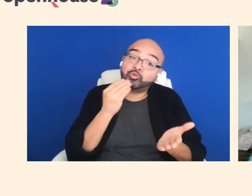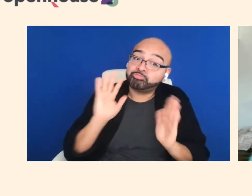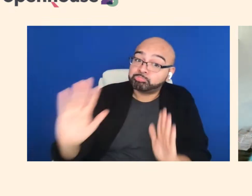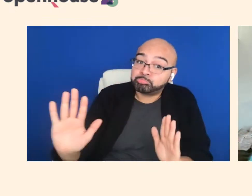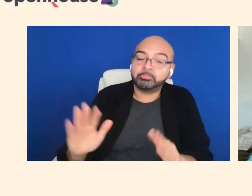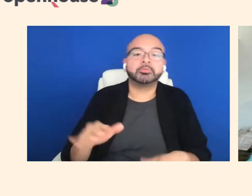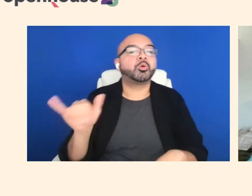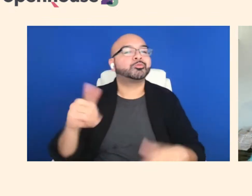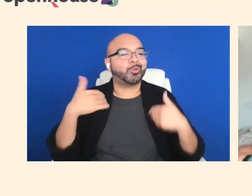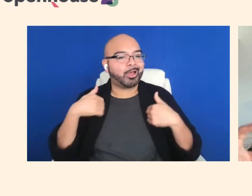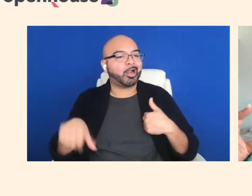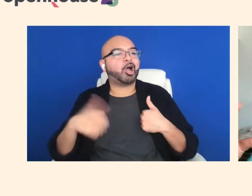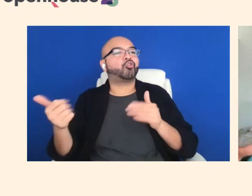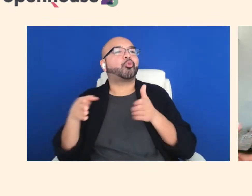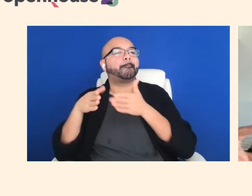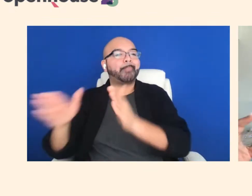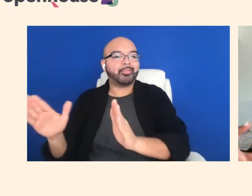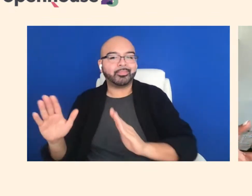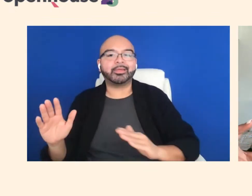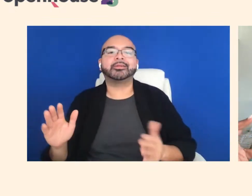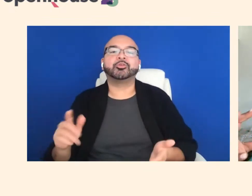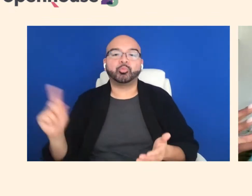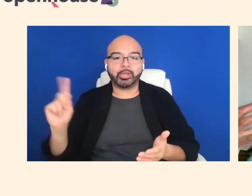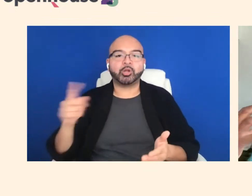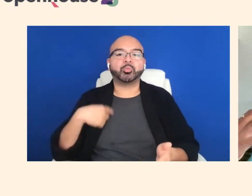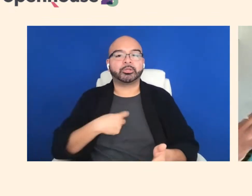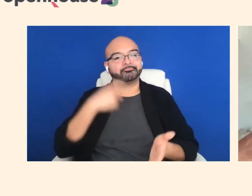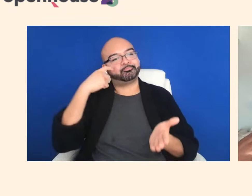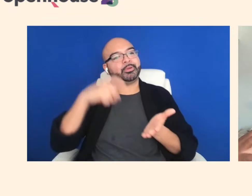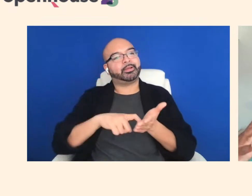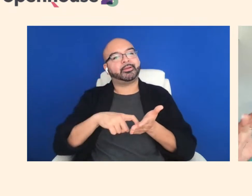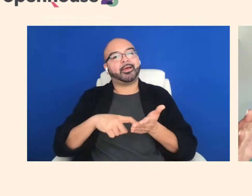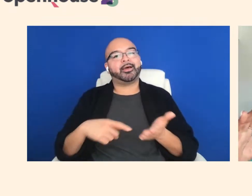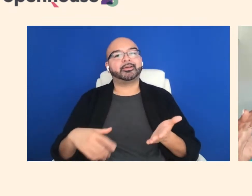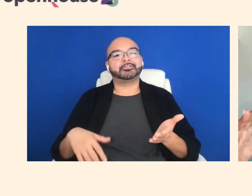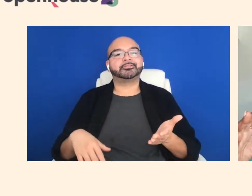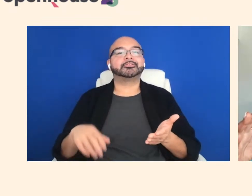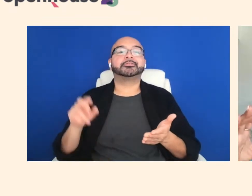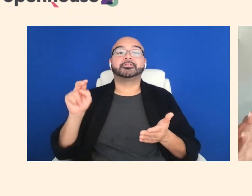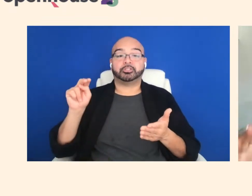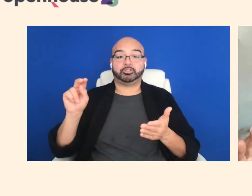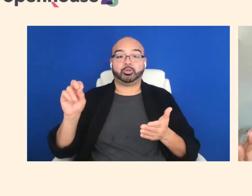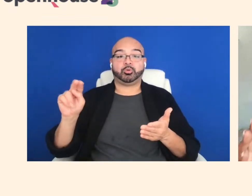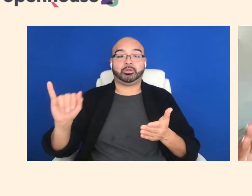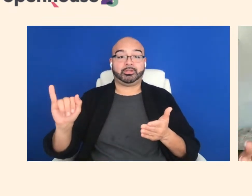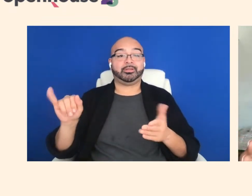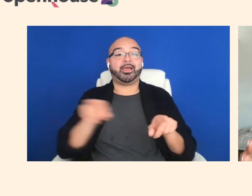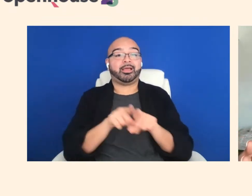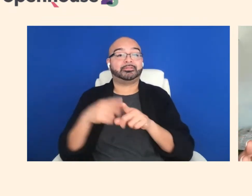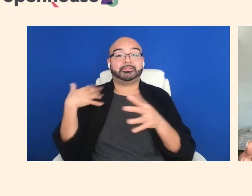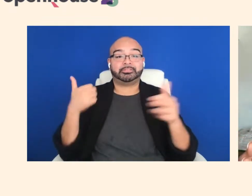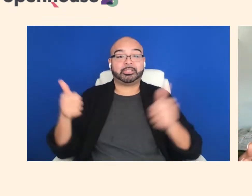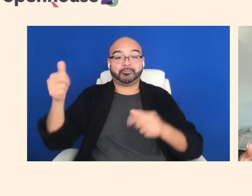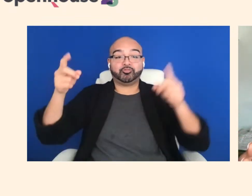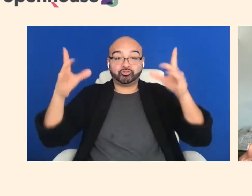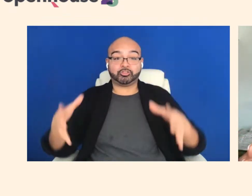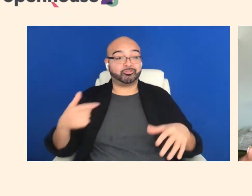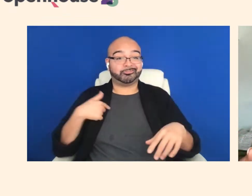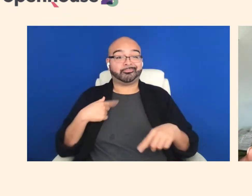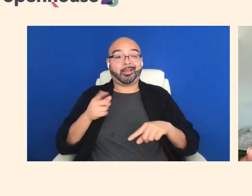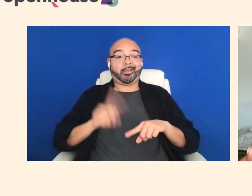other method where we recognize that Noni, as the executive director, may not be able to do